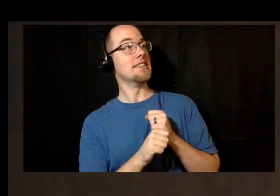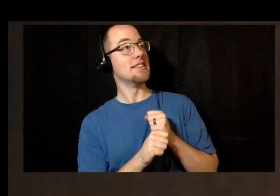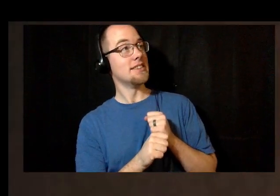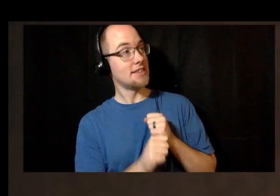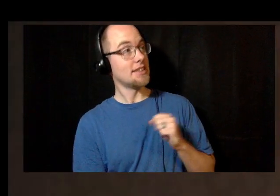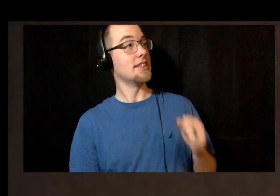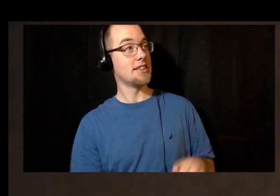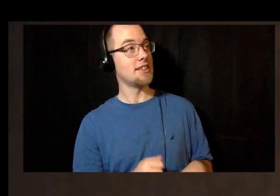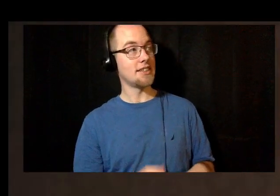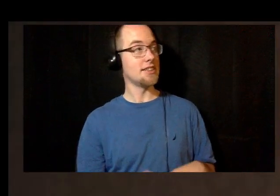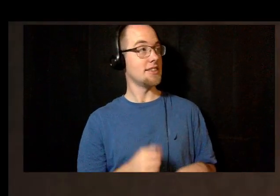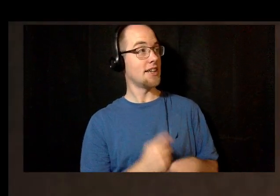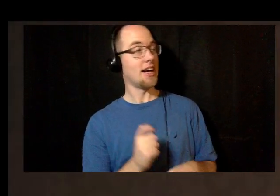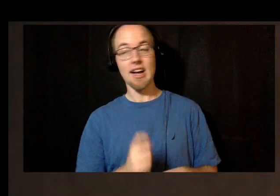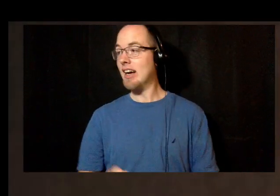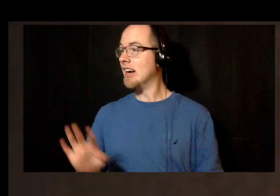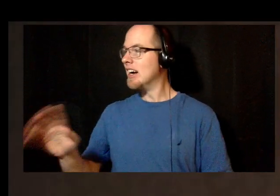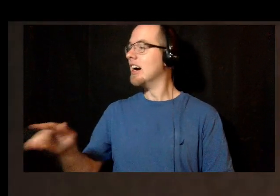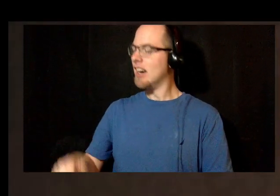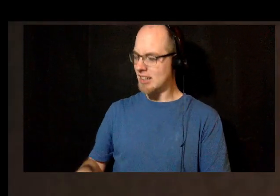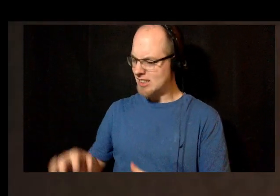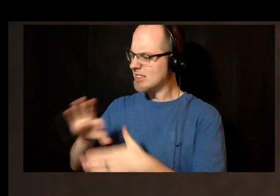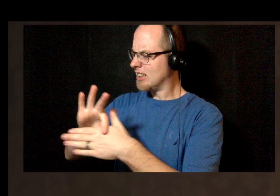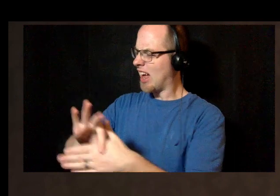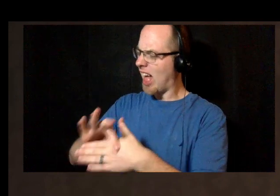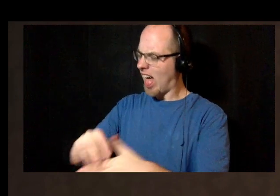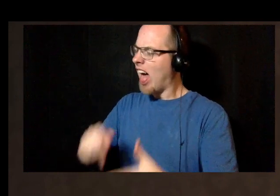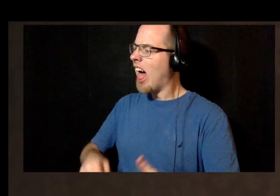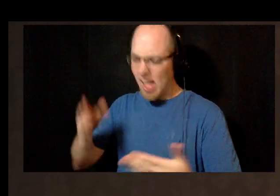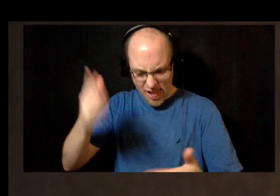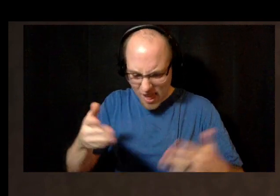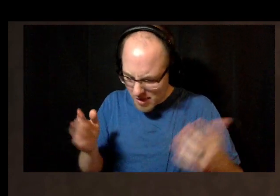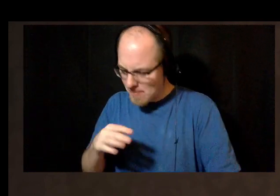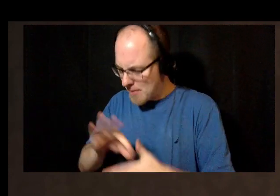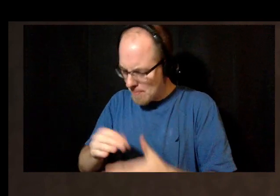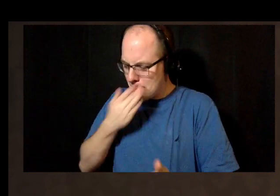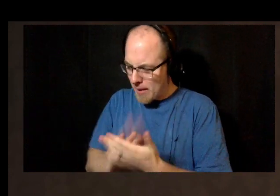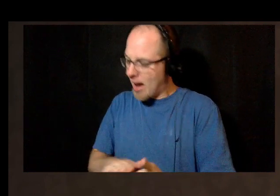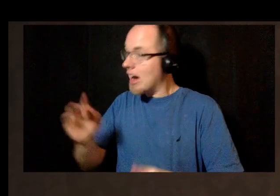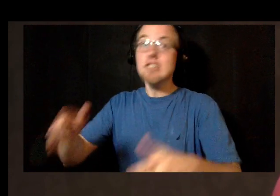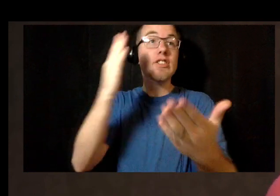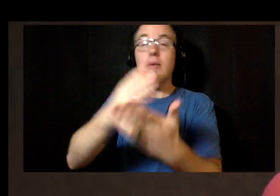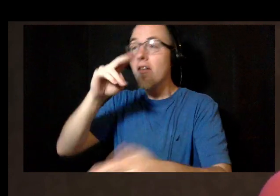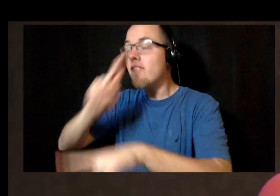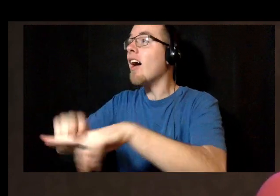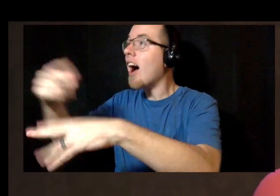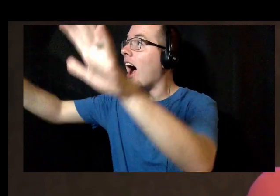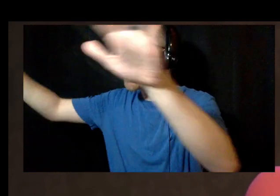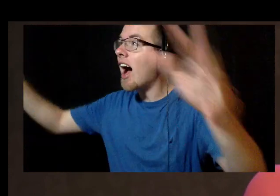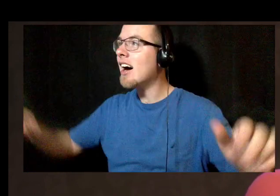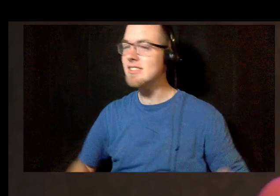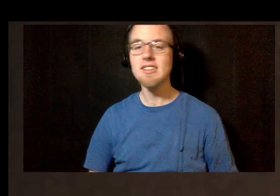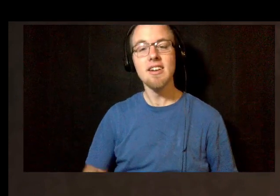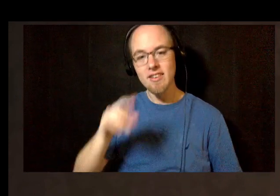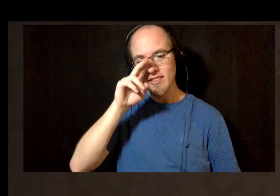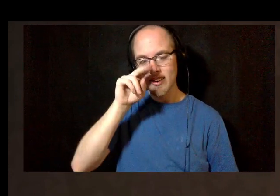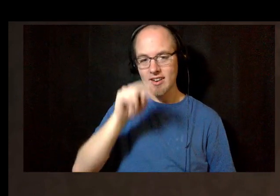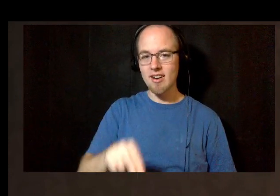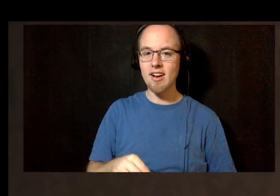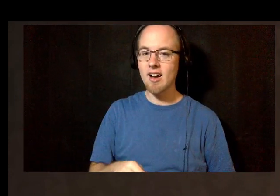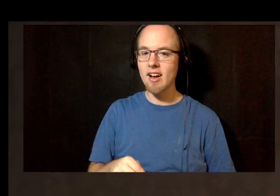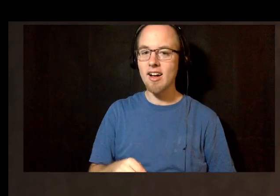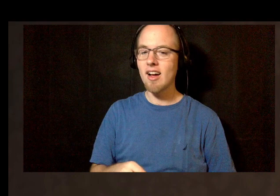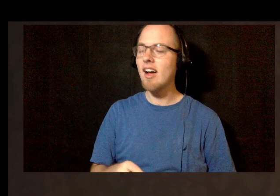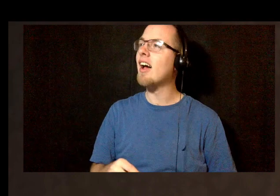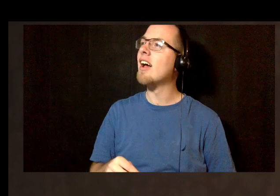eat that. Meat's murder. Stop having fun, everyone! It's a funny conversation, the vegan one. You bring it up and people just go, shut